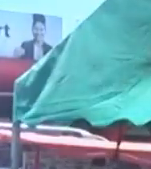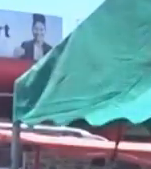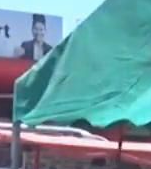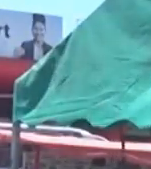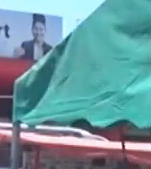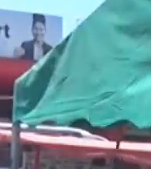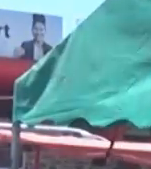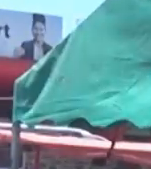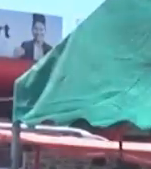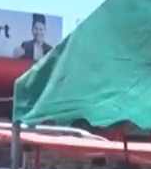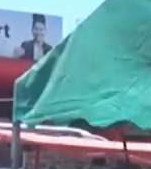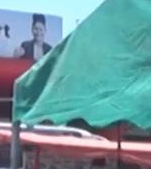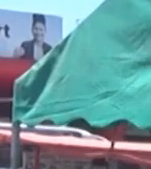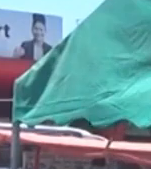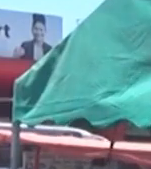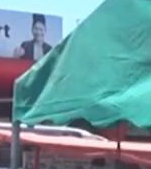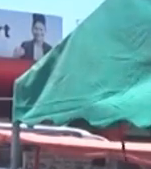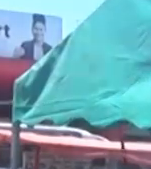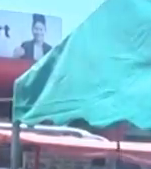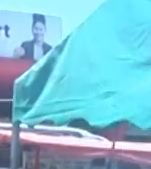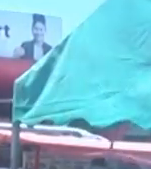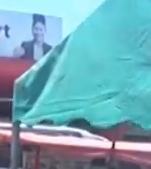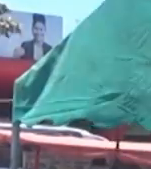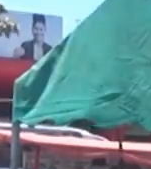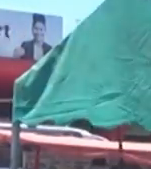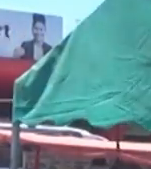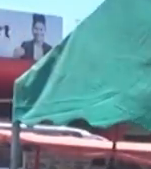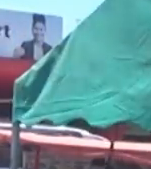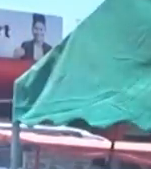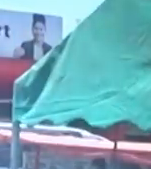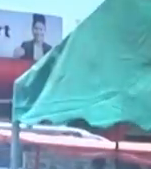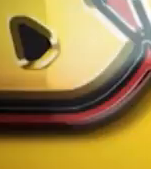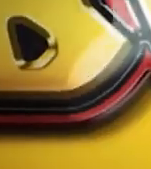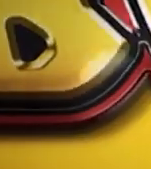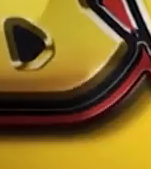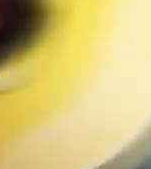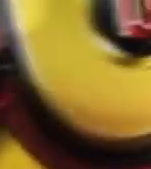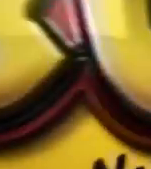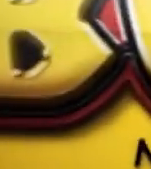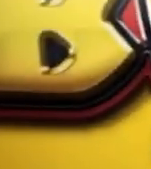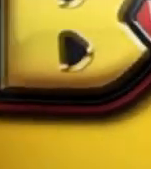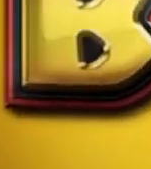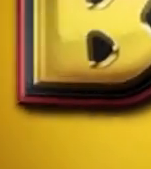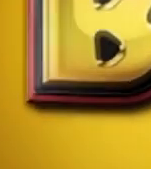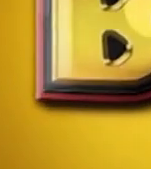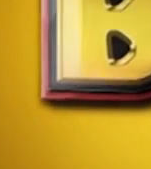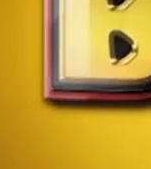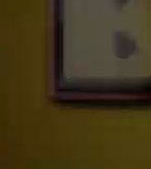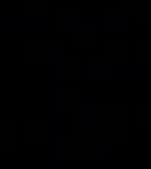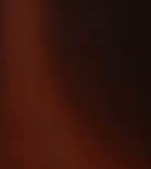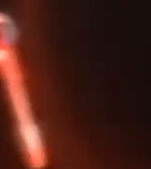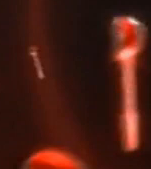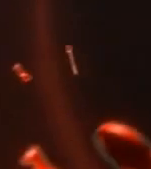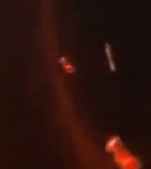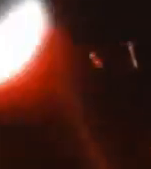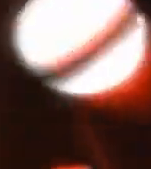Bola, ang gono ilutoka butalita ka ng Bola FM berarti nambang 2 NSR. Bola FM nambang 2 NSR.